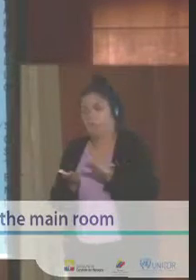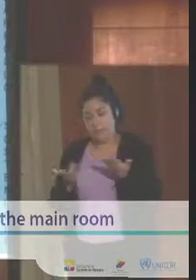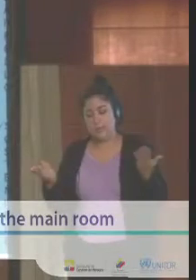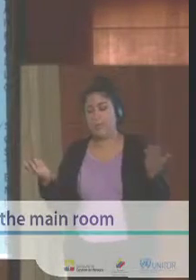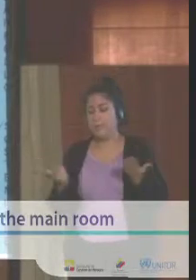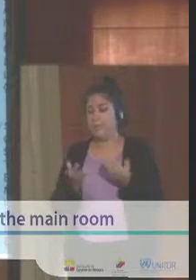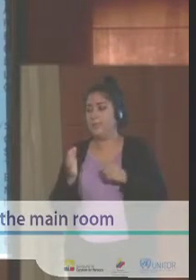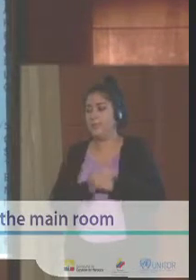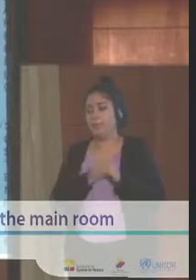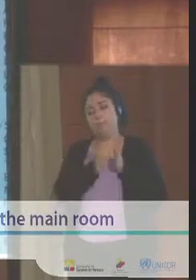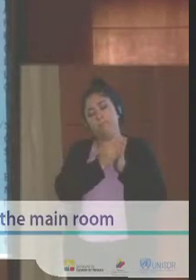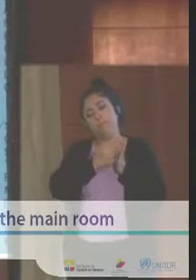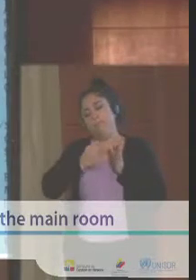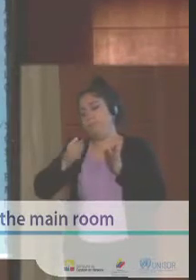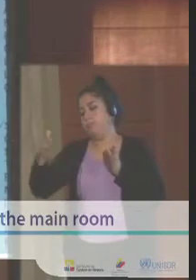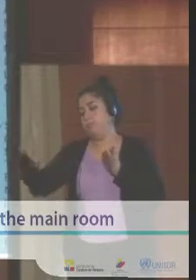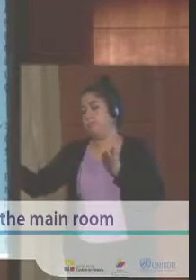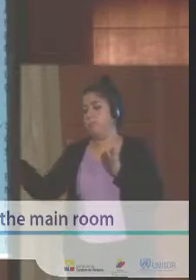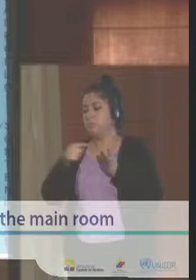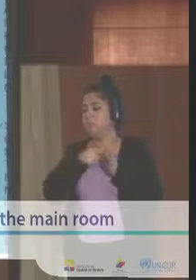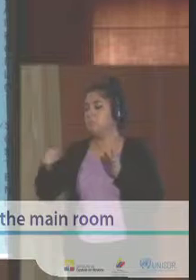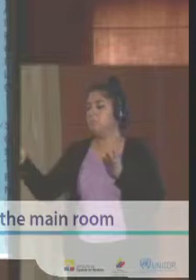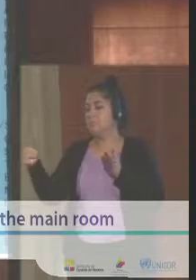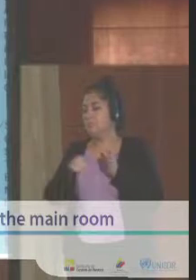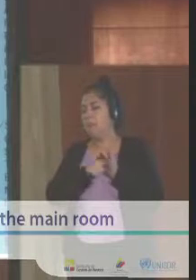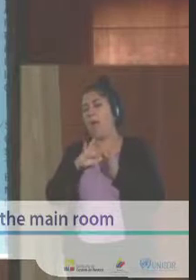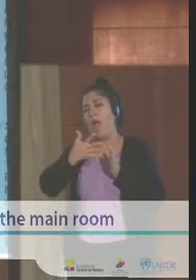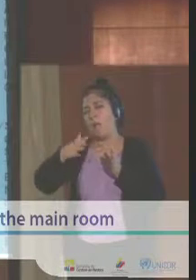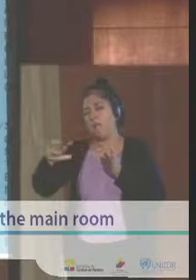maps. In that time frame,